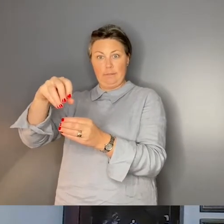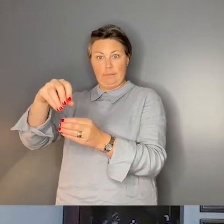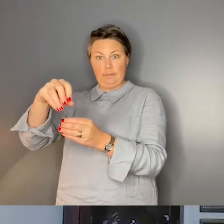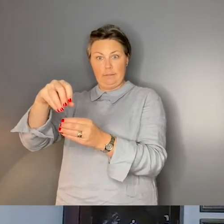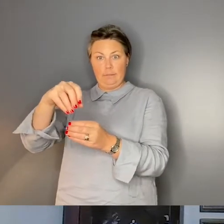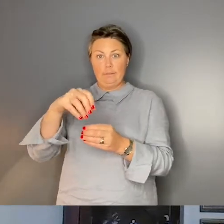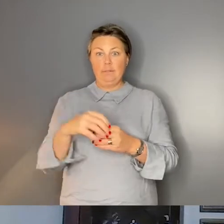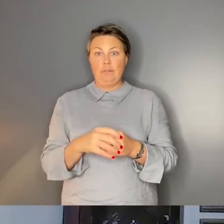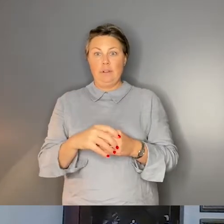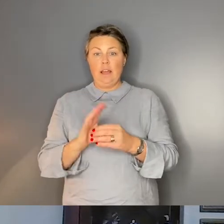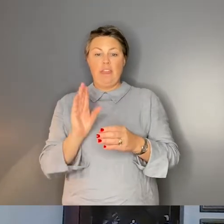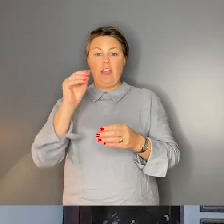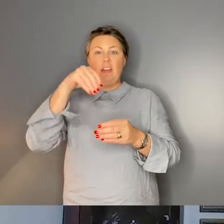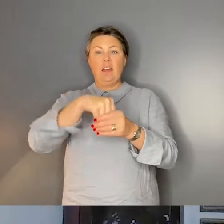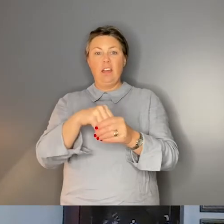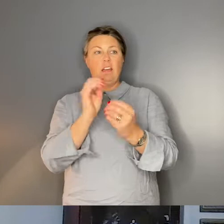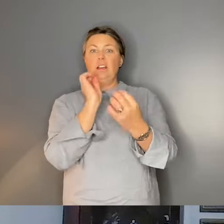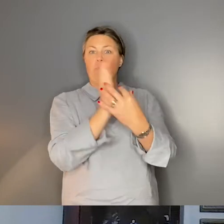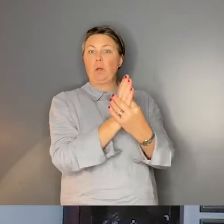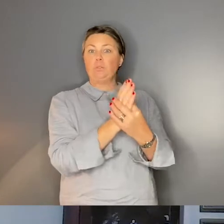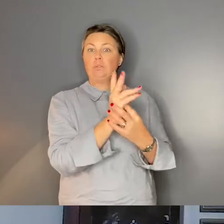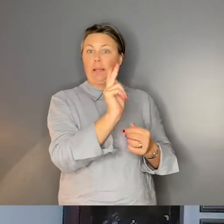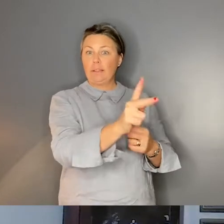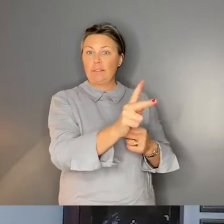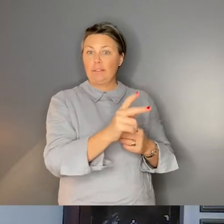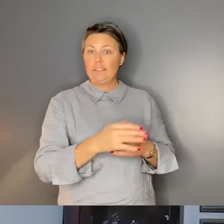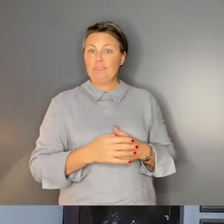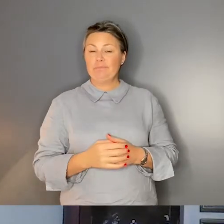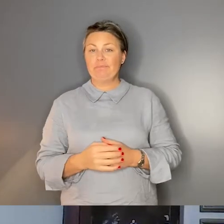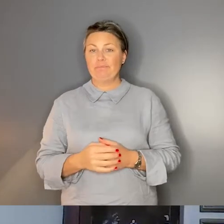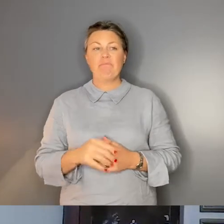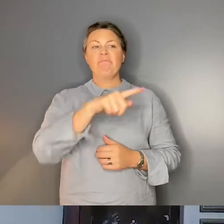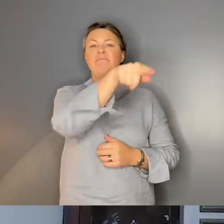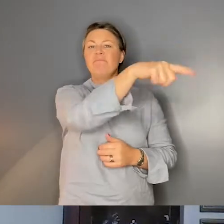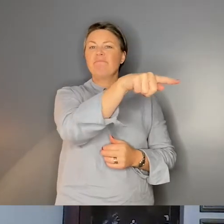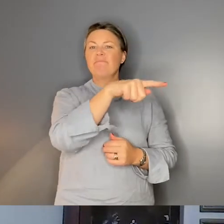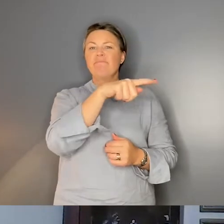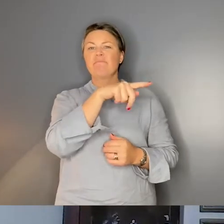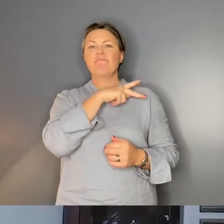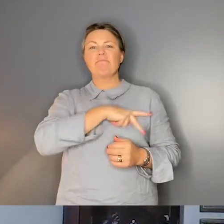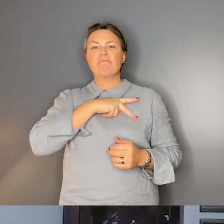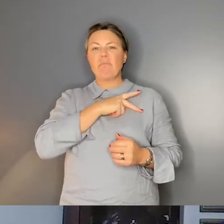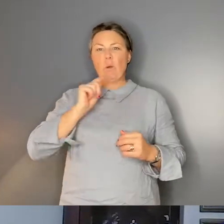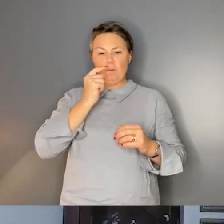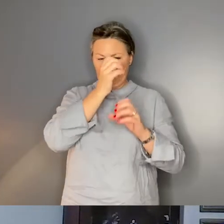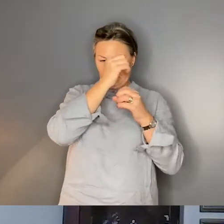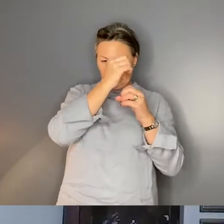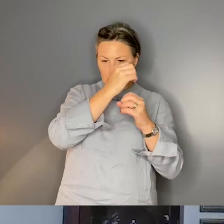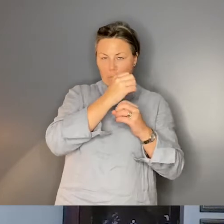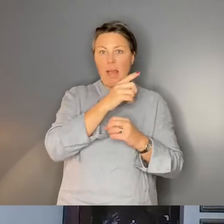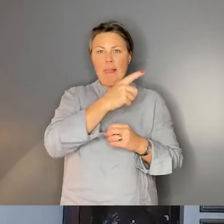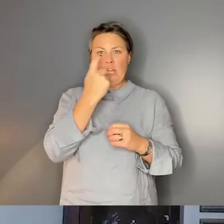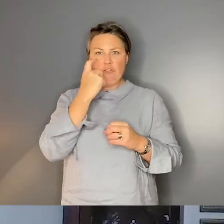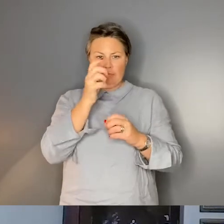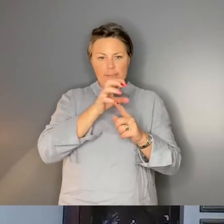kit, and you put them in the envelope which comes with the test kit and post them back so that they can be tested. We're testing for